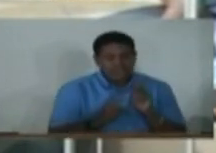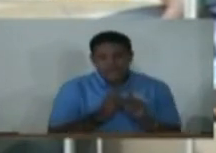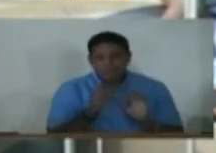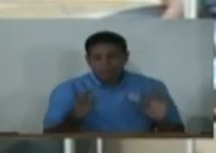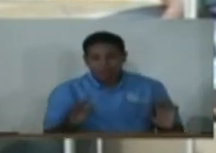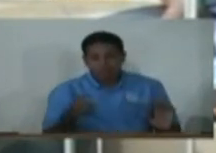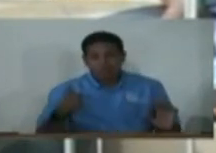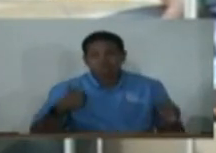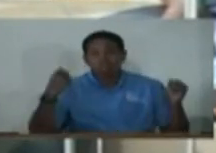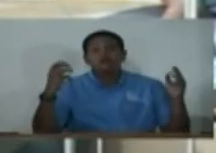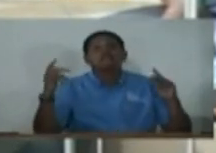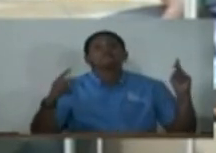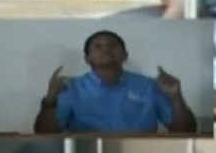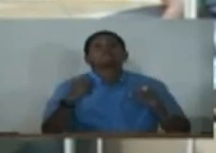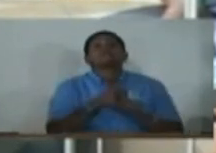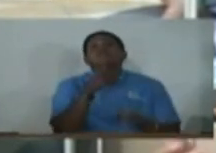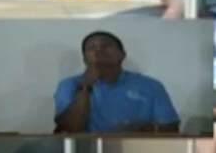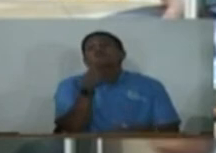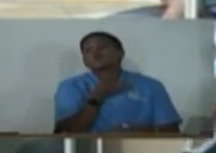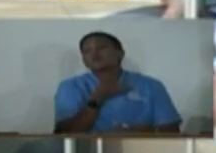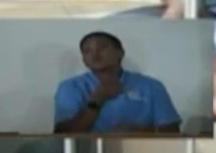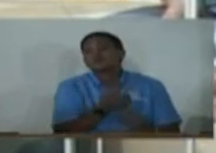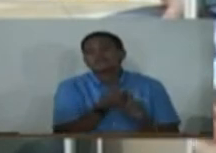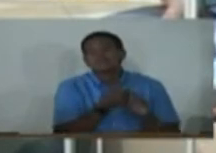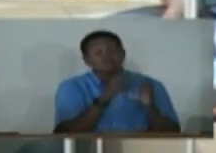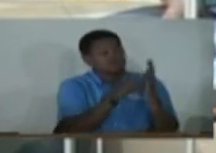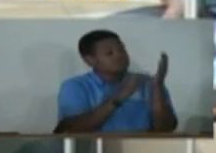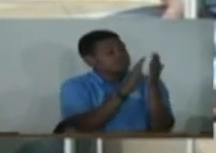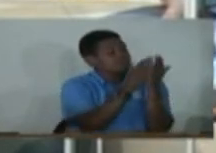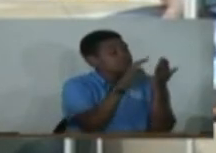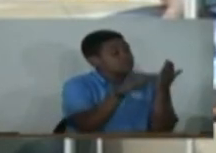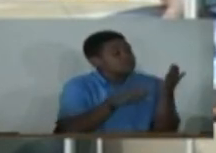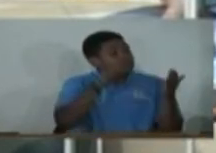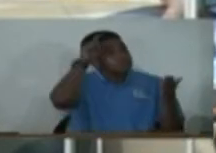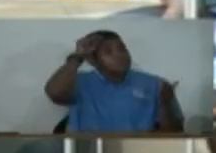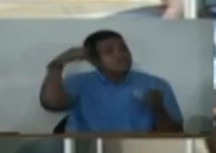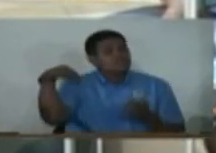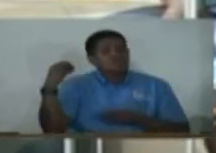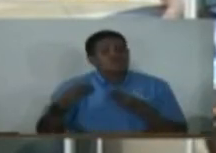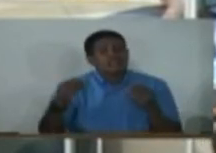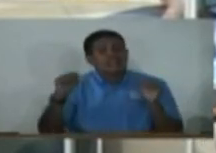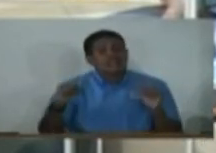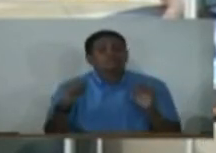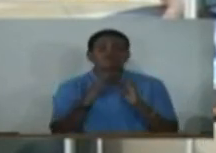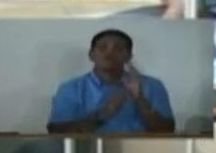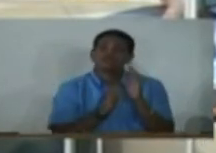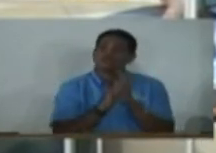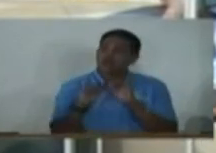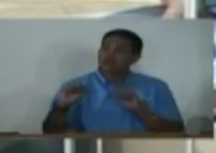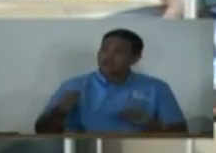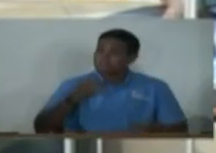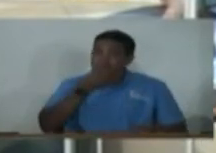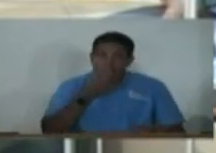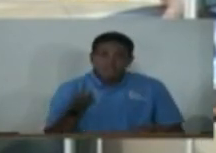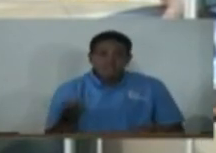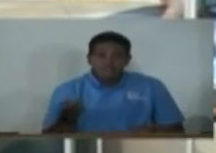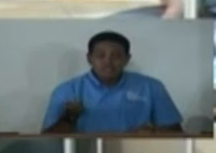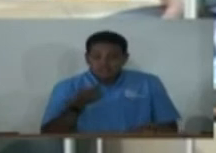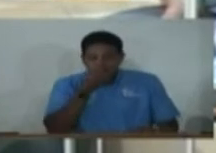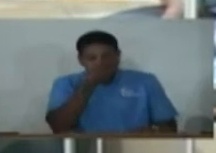There are many persons who are literate in the traditional sense, being able to read and write,